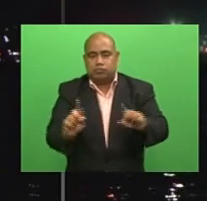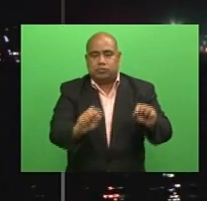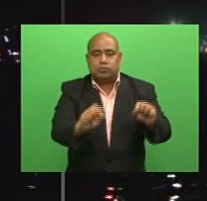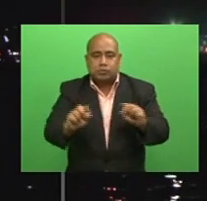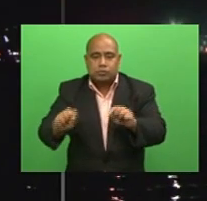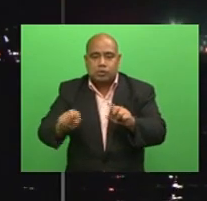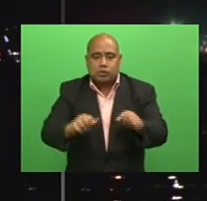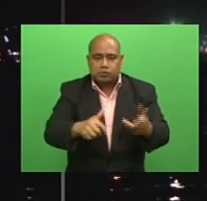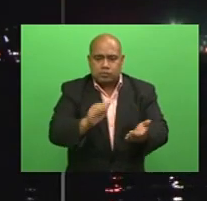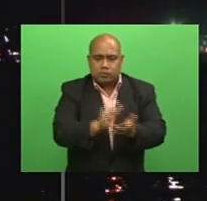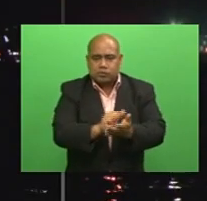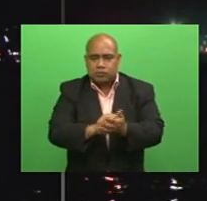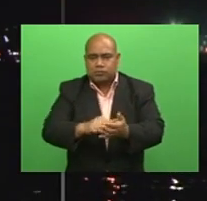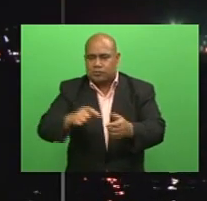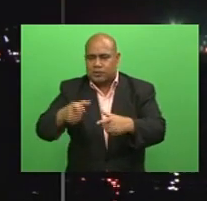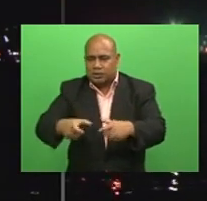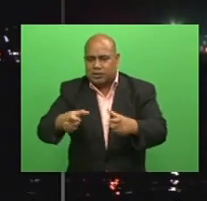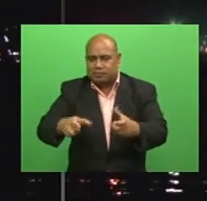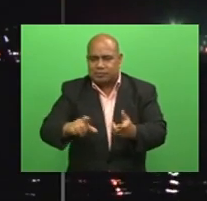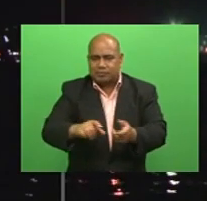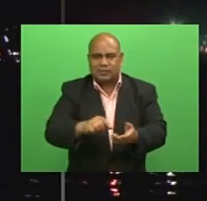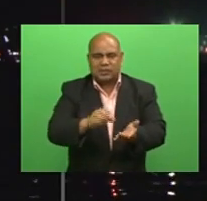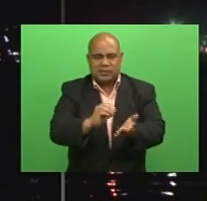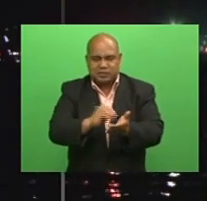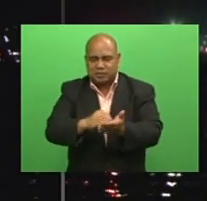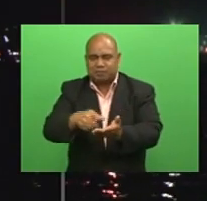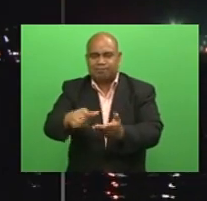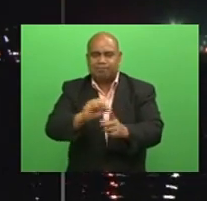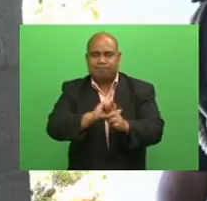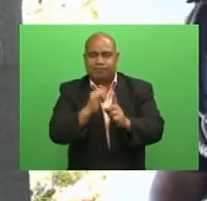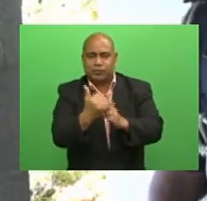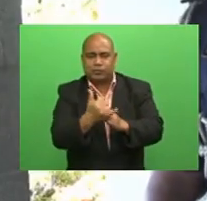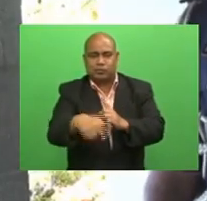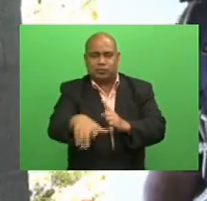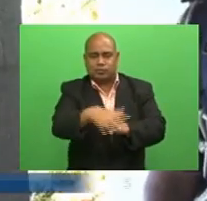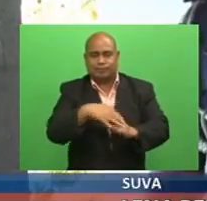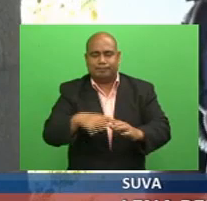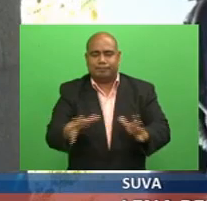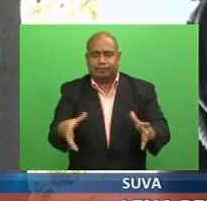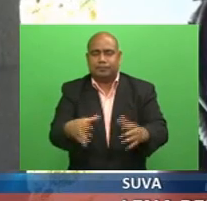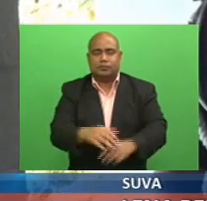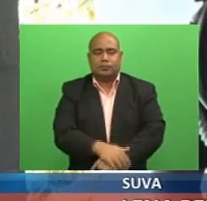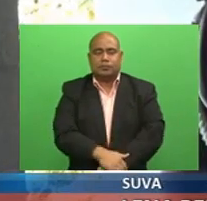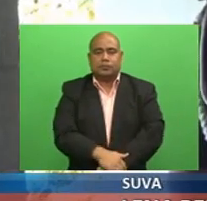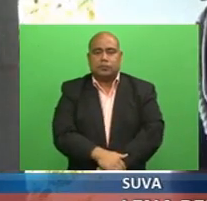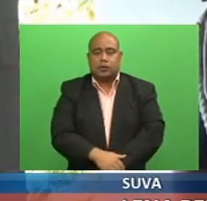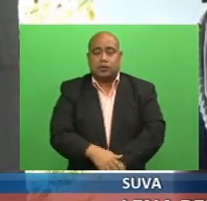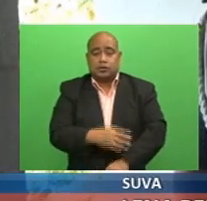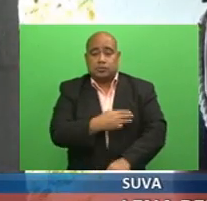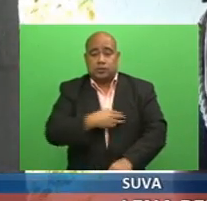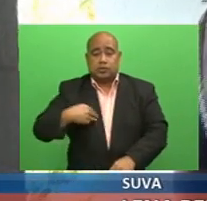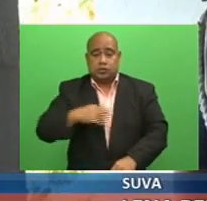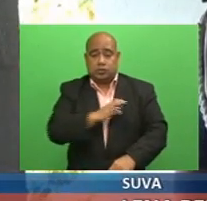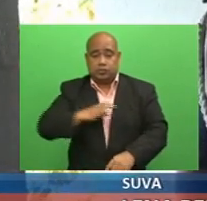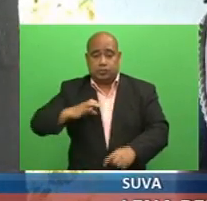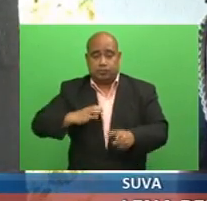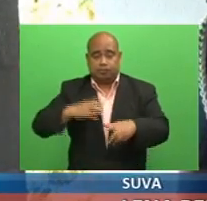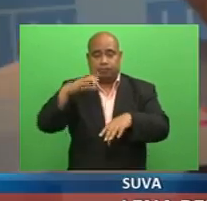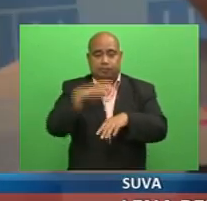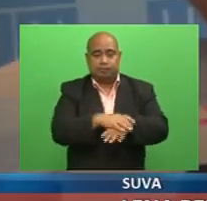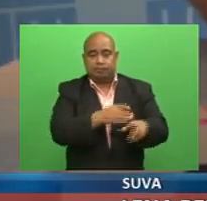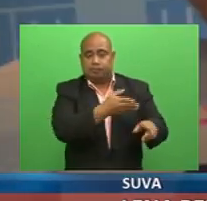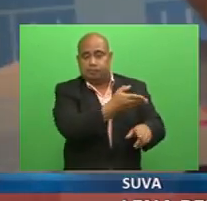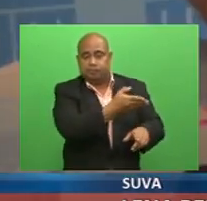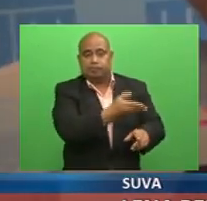society organisations. Lena Rees has more. Commissioner of Police Brigadier General Sitiven Ingilio says with the financial